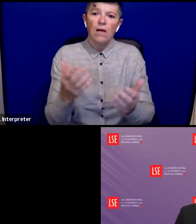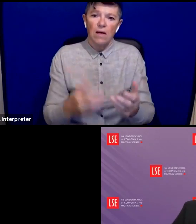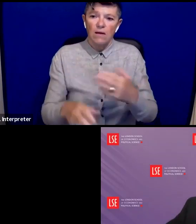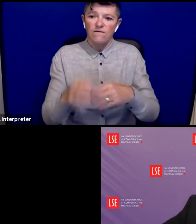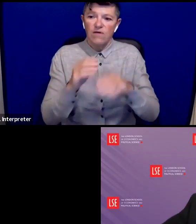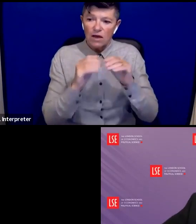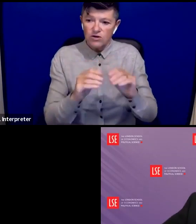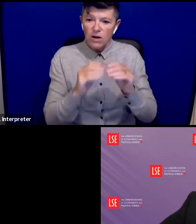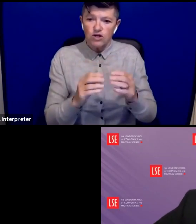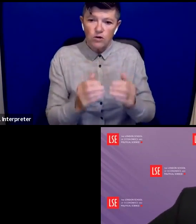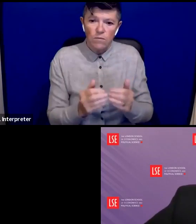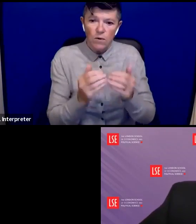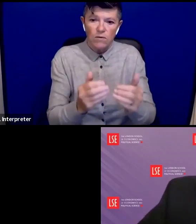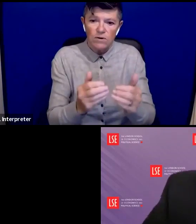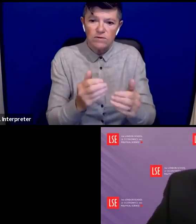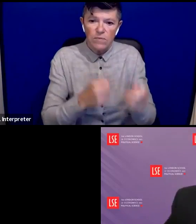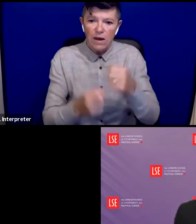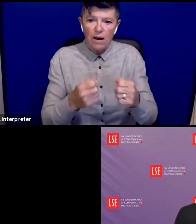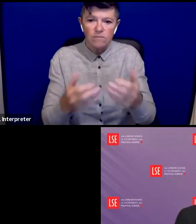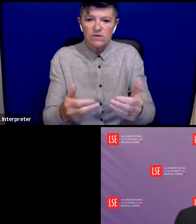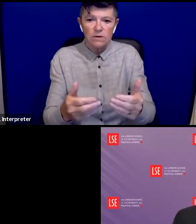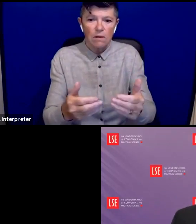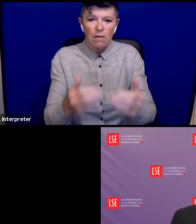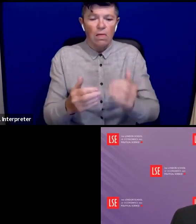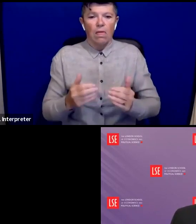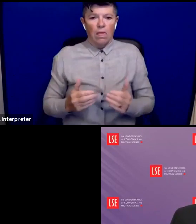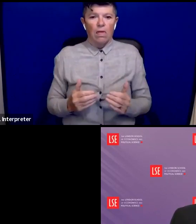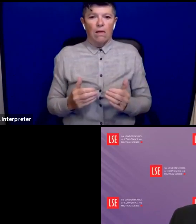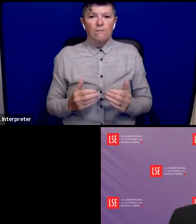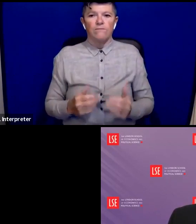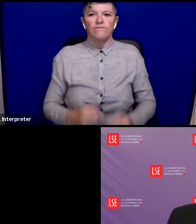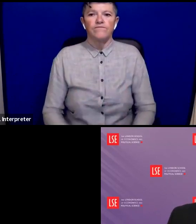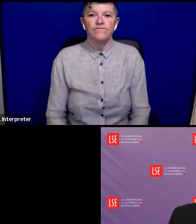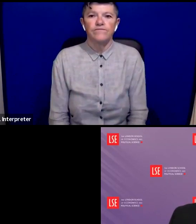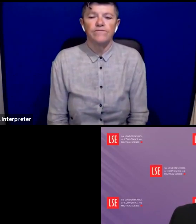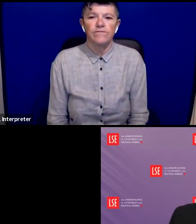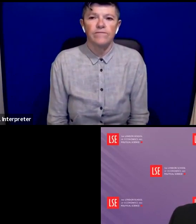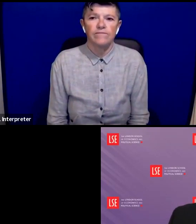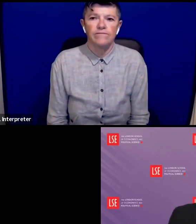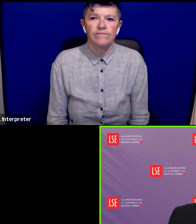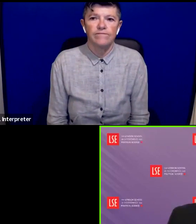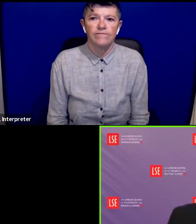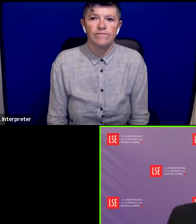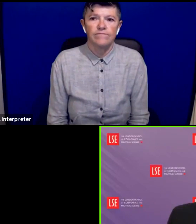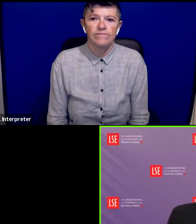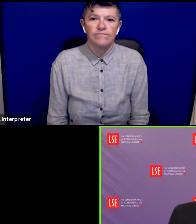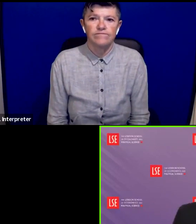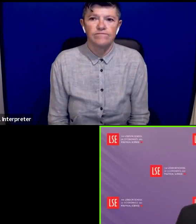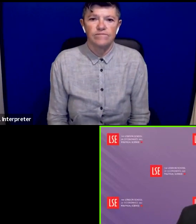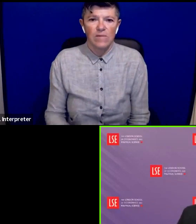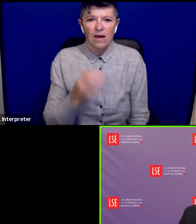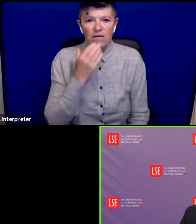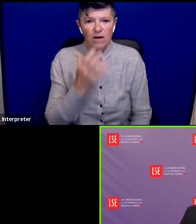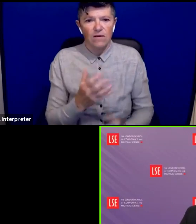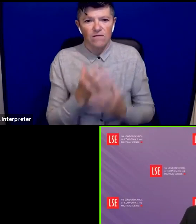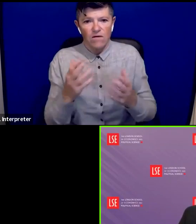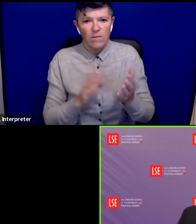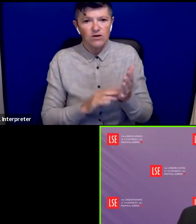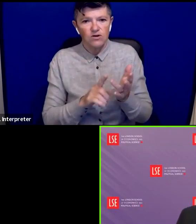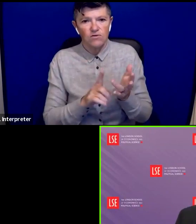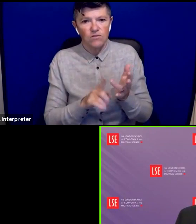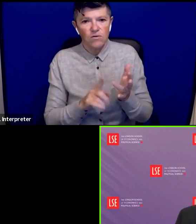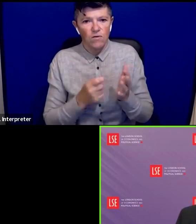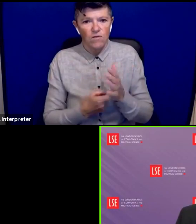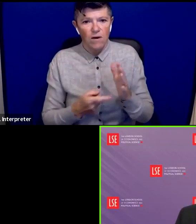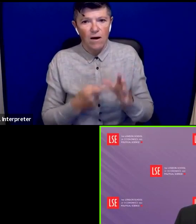front is not undone. Oops. Thank you very much, Nora. We're